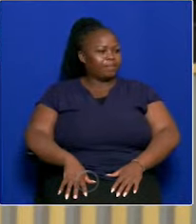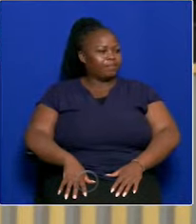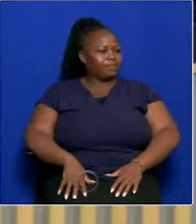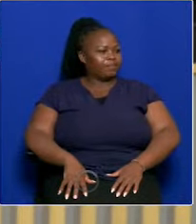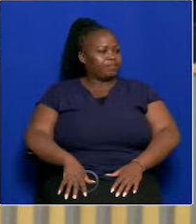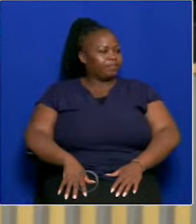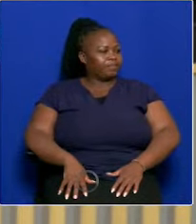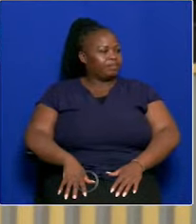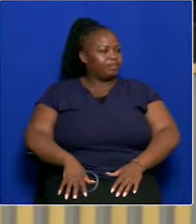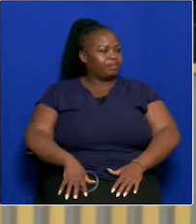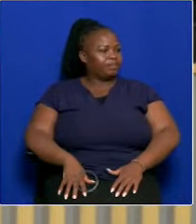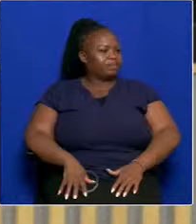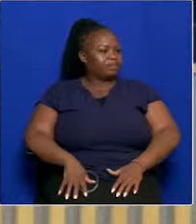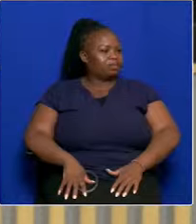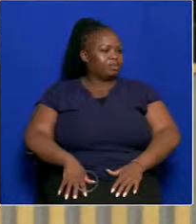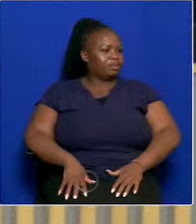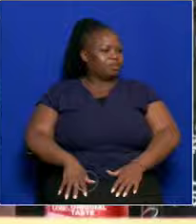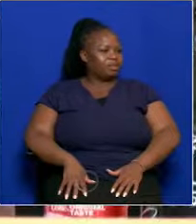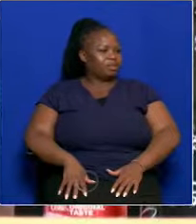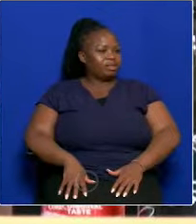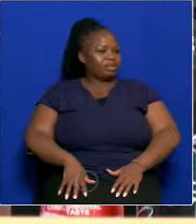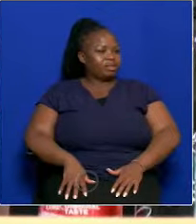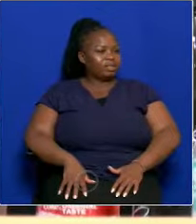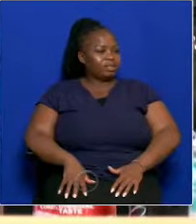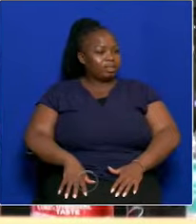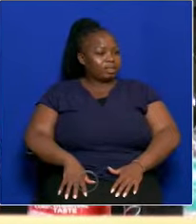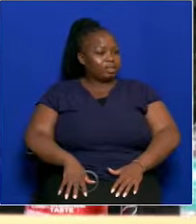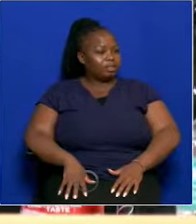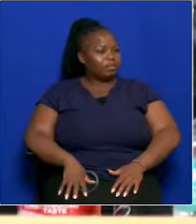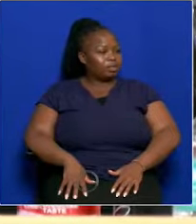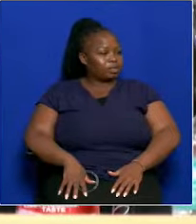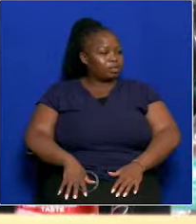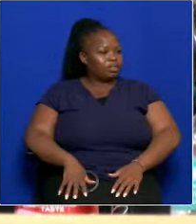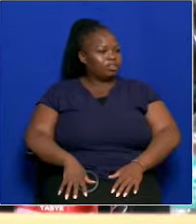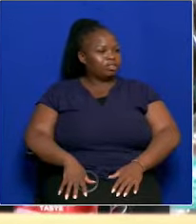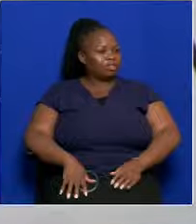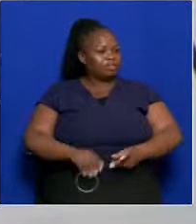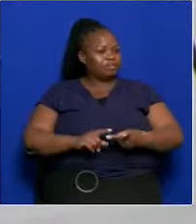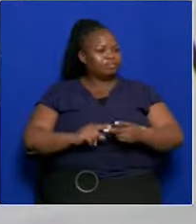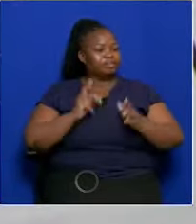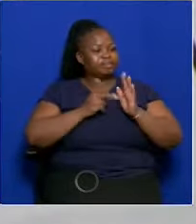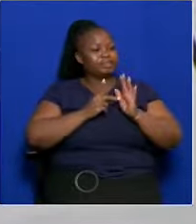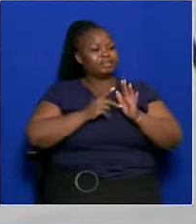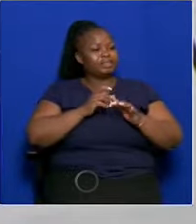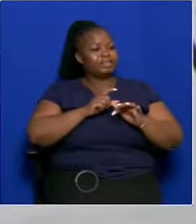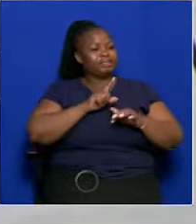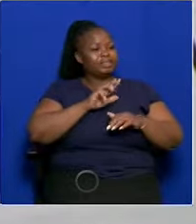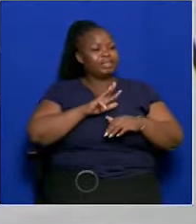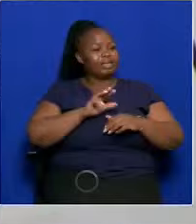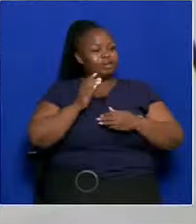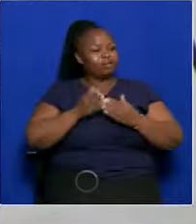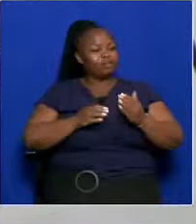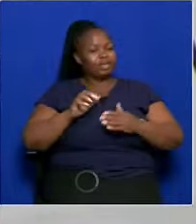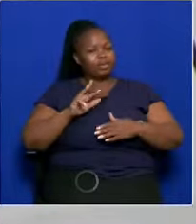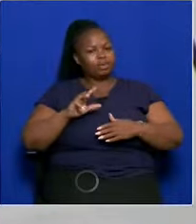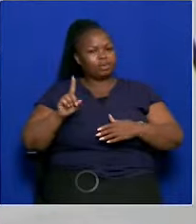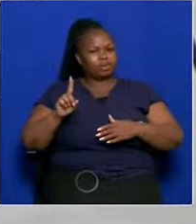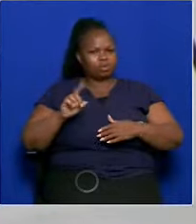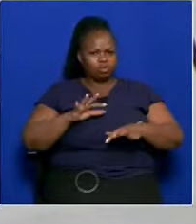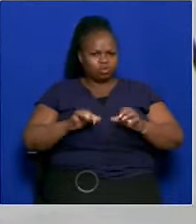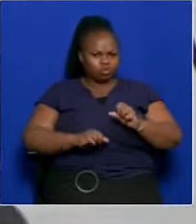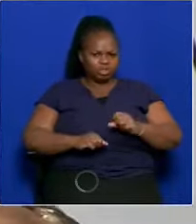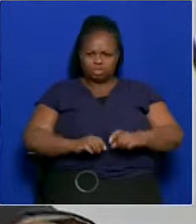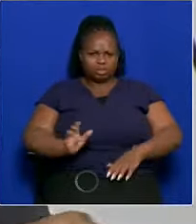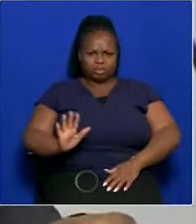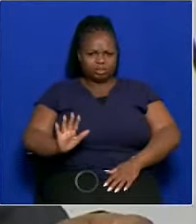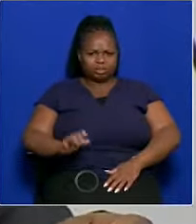Are you there, General? 79 of 81, conclusion. No. Page